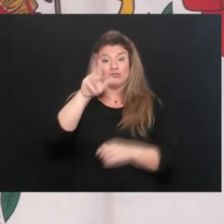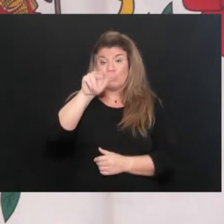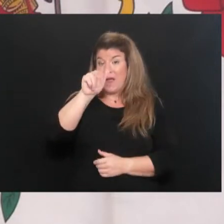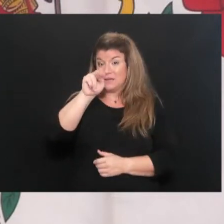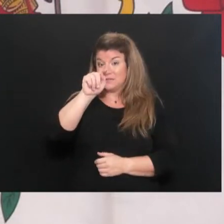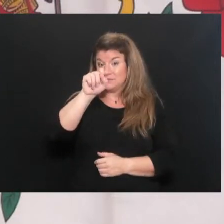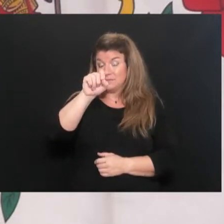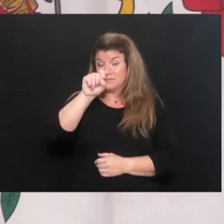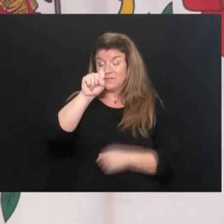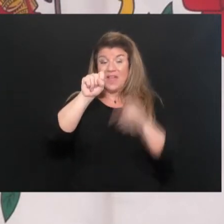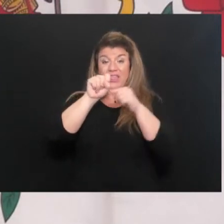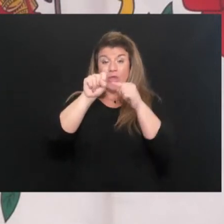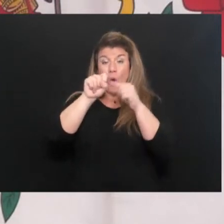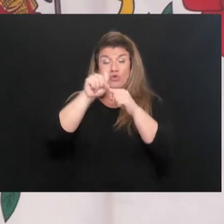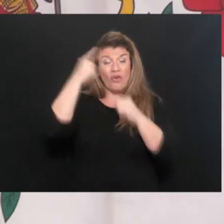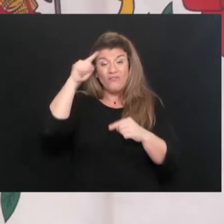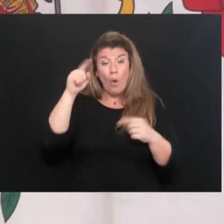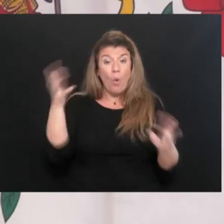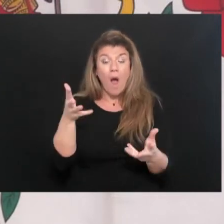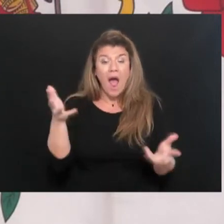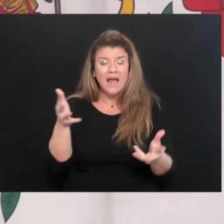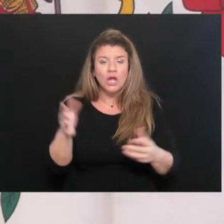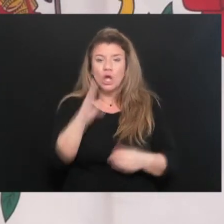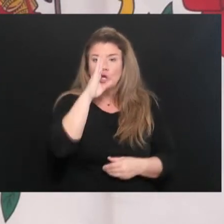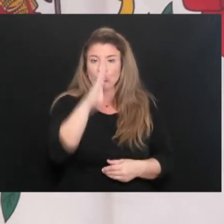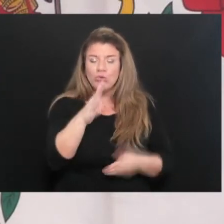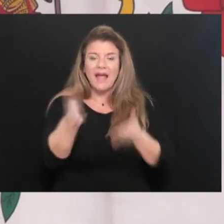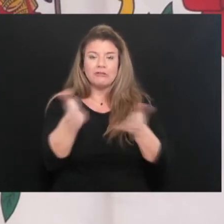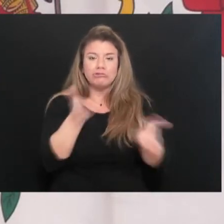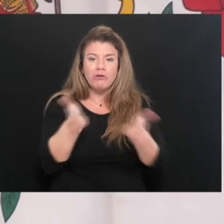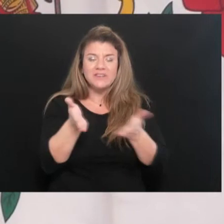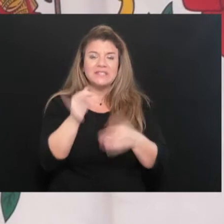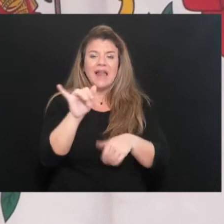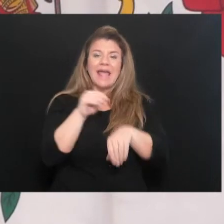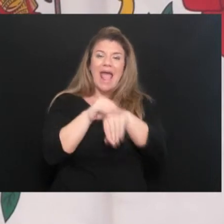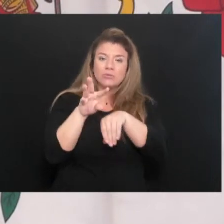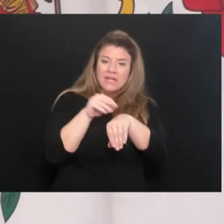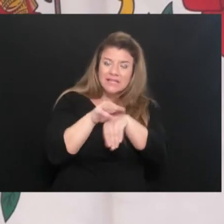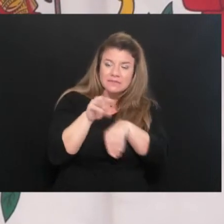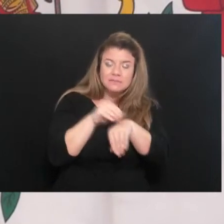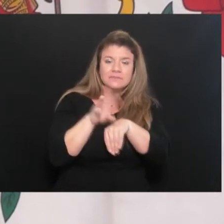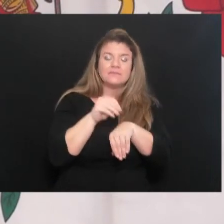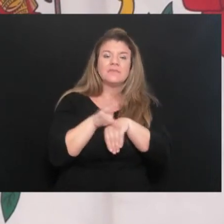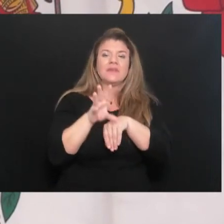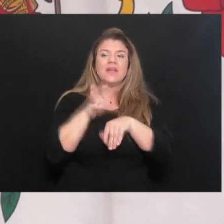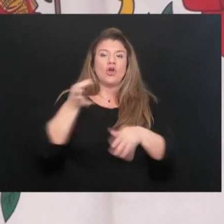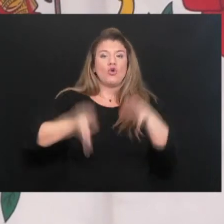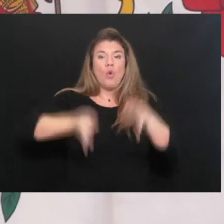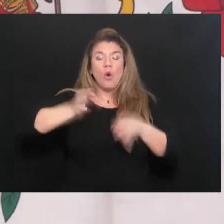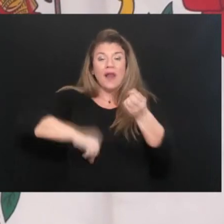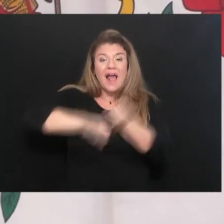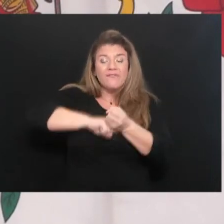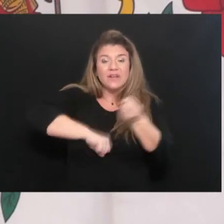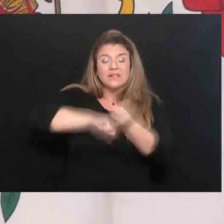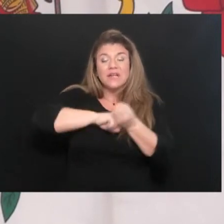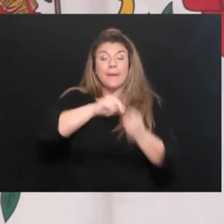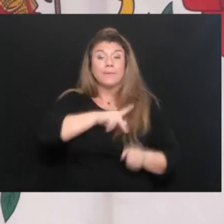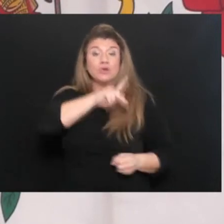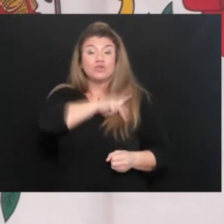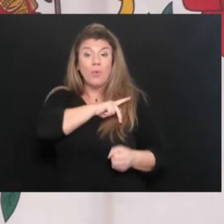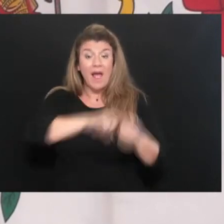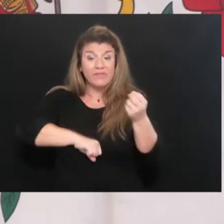go toward providing direct services such as counseling, and court advocacy, personal